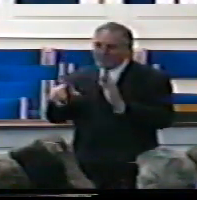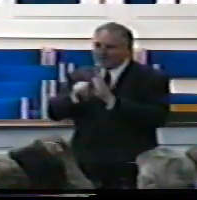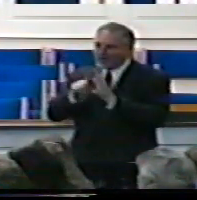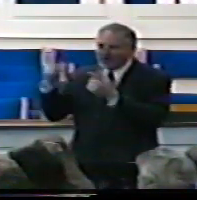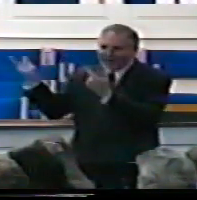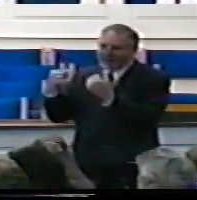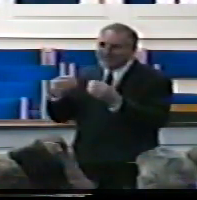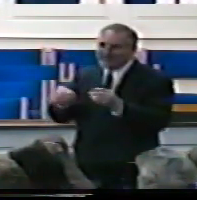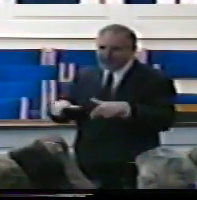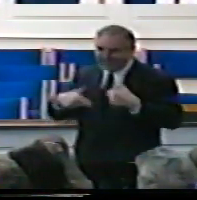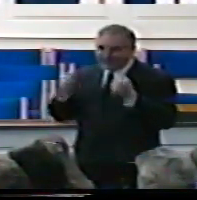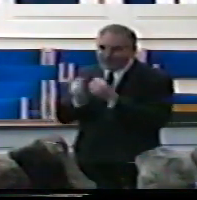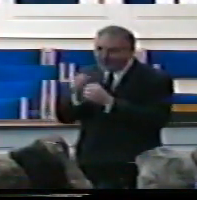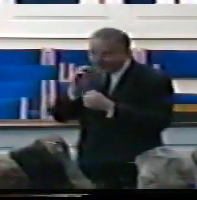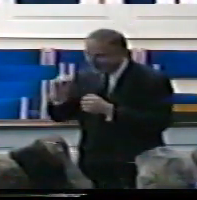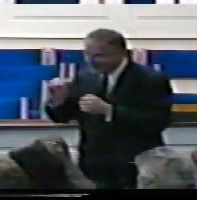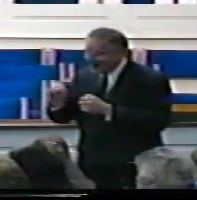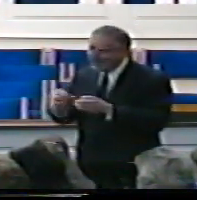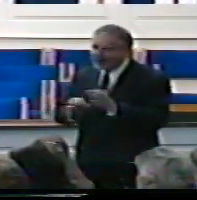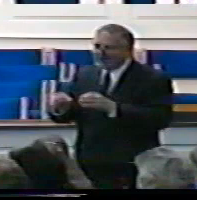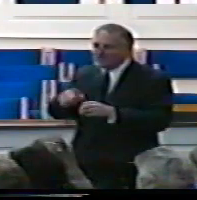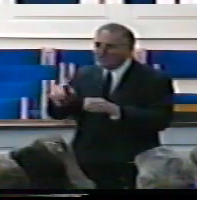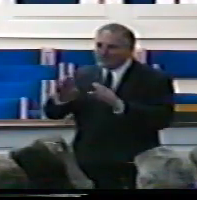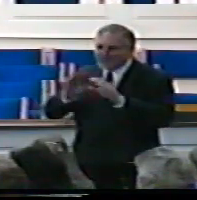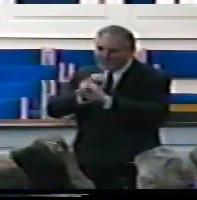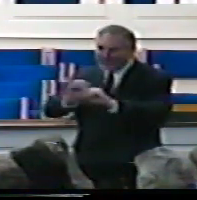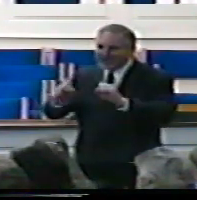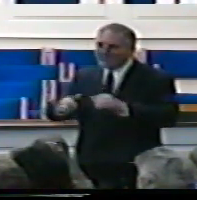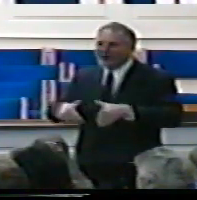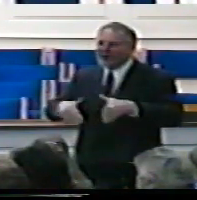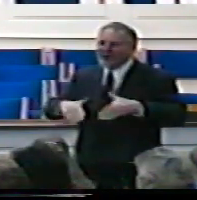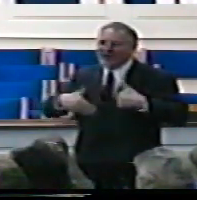Amen. If you're saved, tell your face about it.